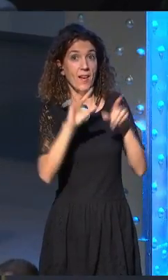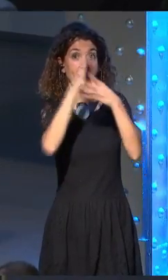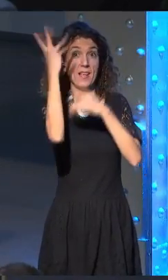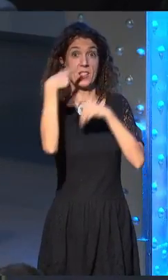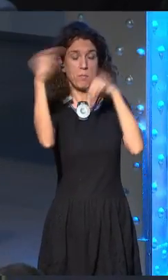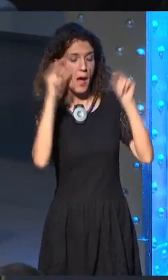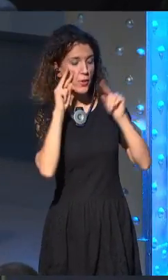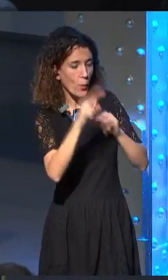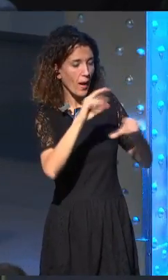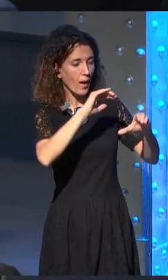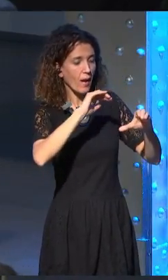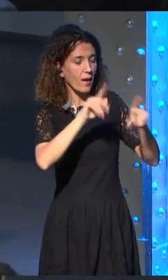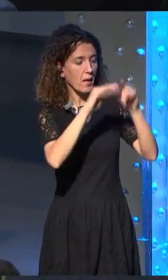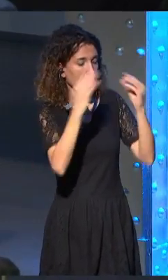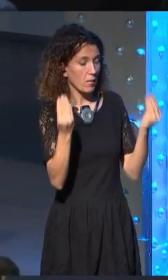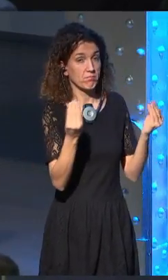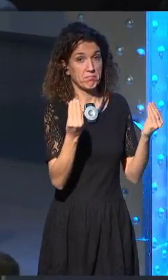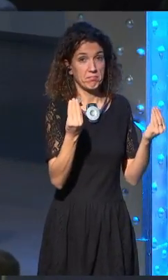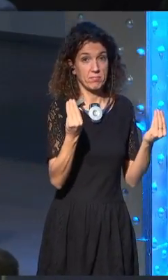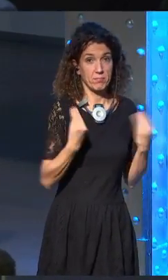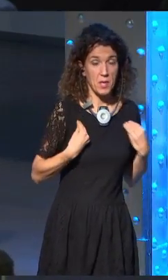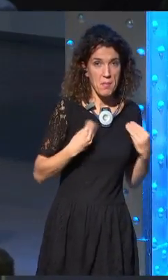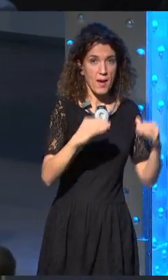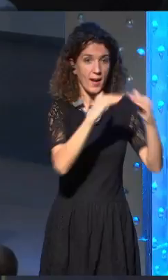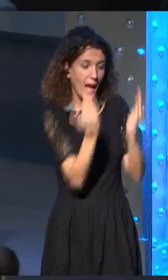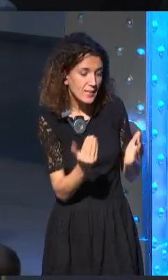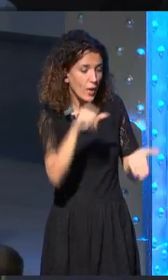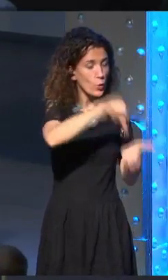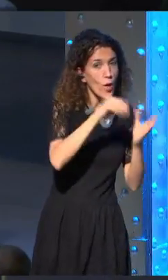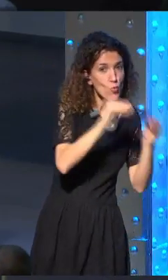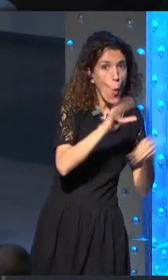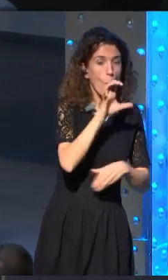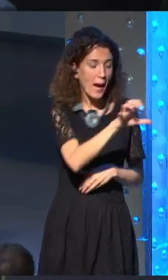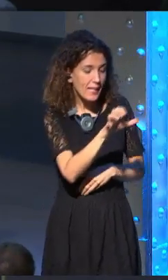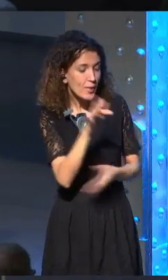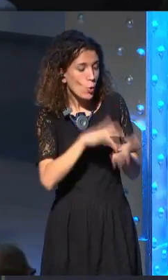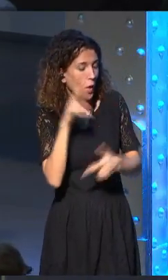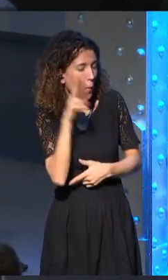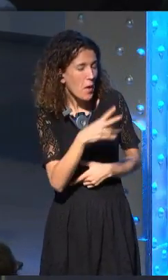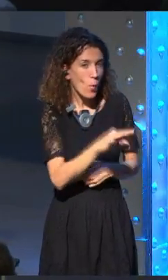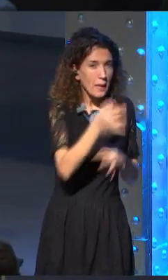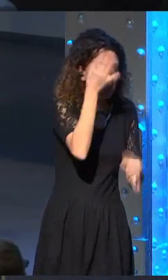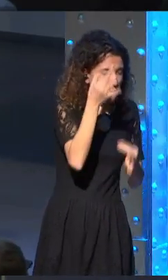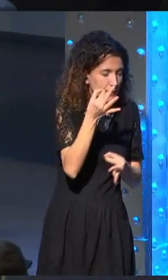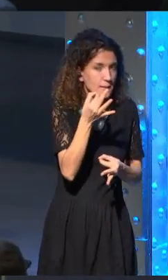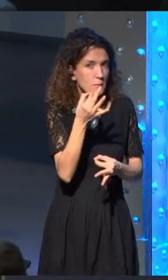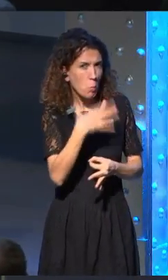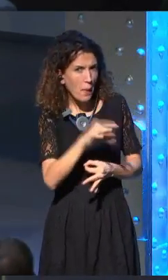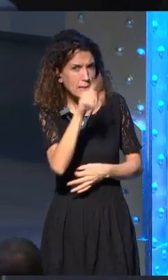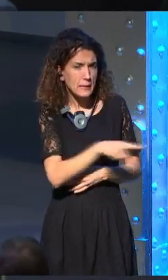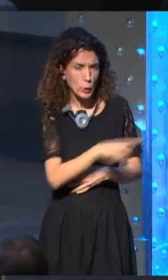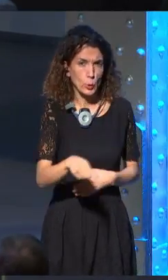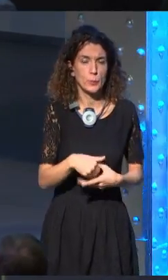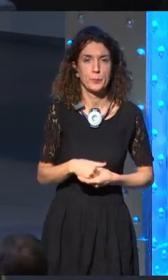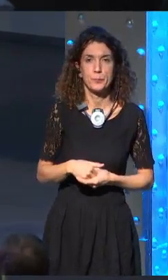to see what's going on at your city or at your country? Maybe your family is there right at that moment